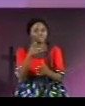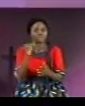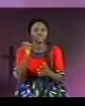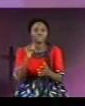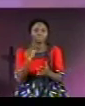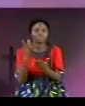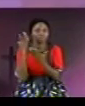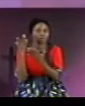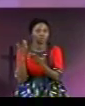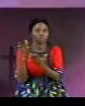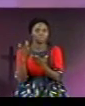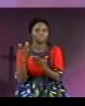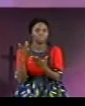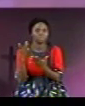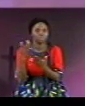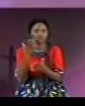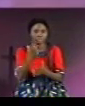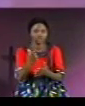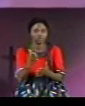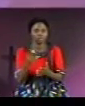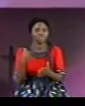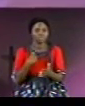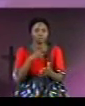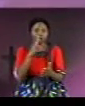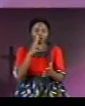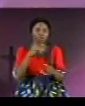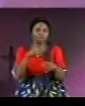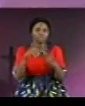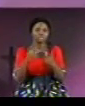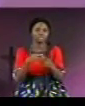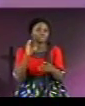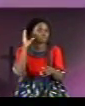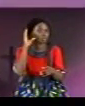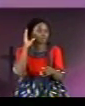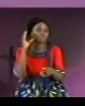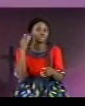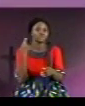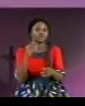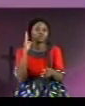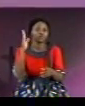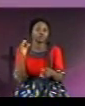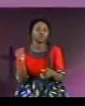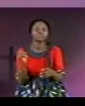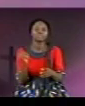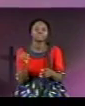testimonies. Yes, the testimonies right there. Please